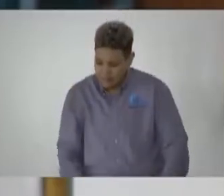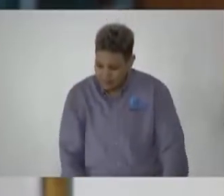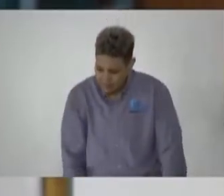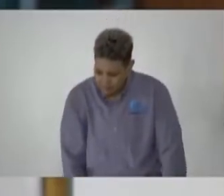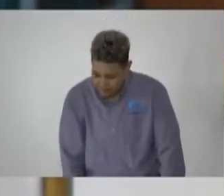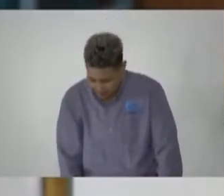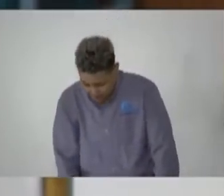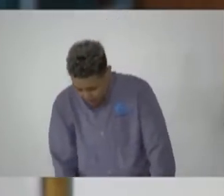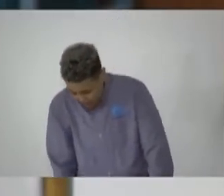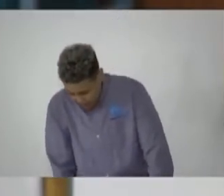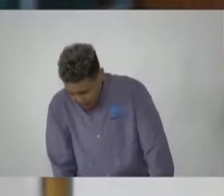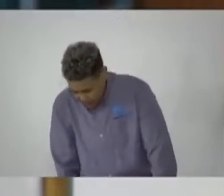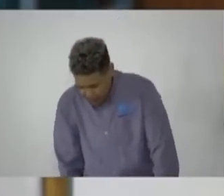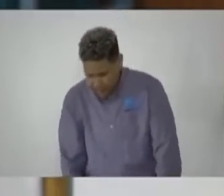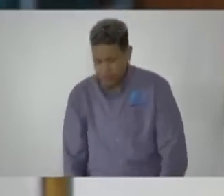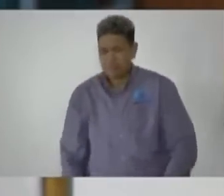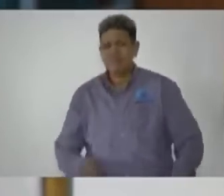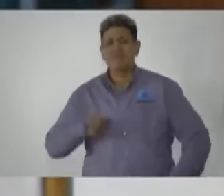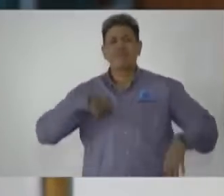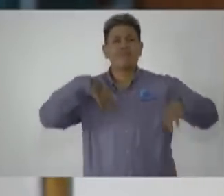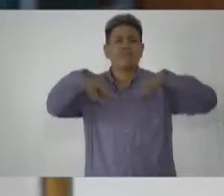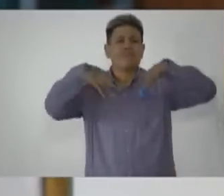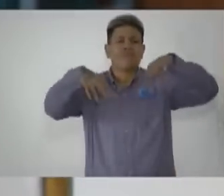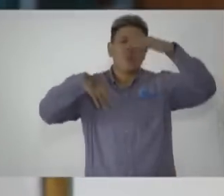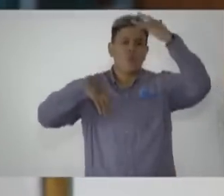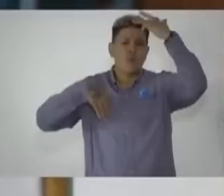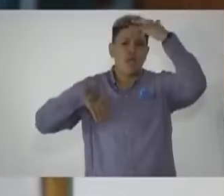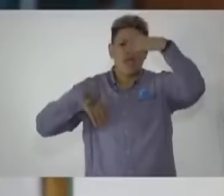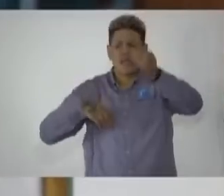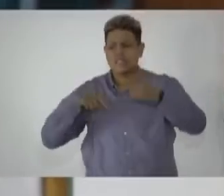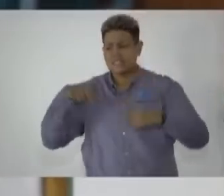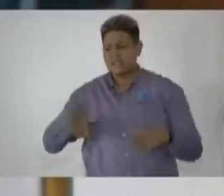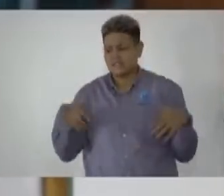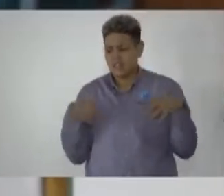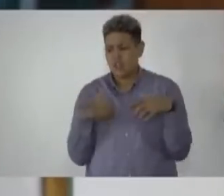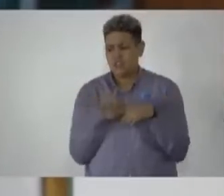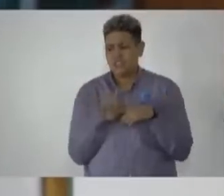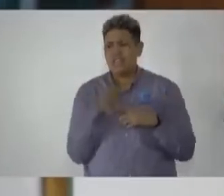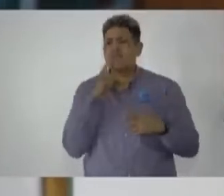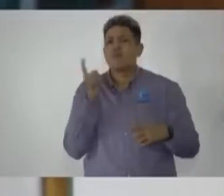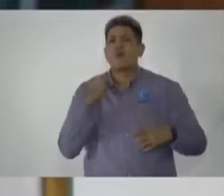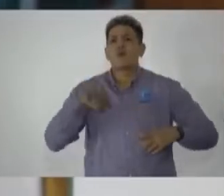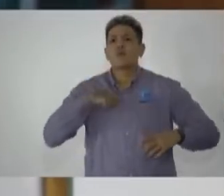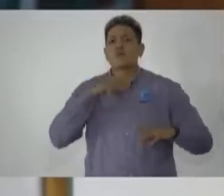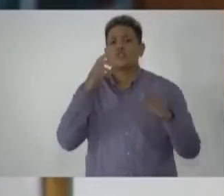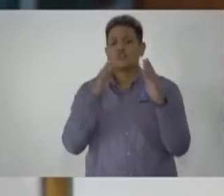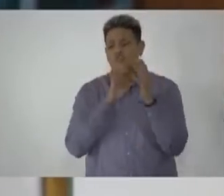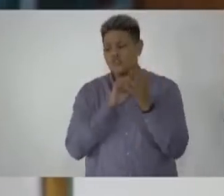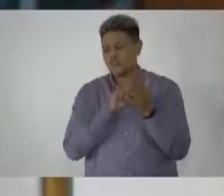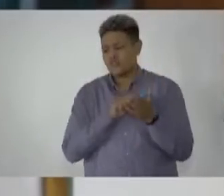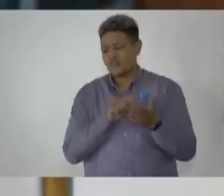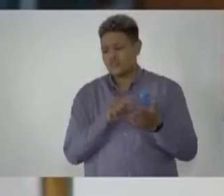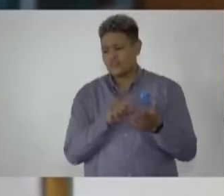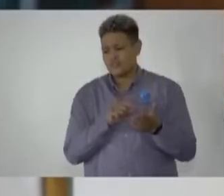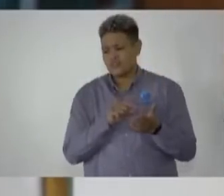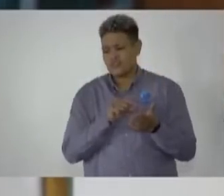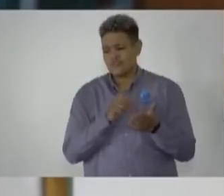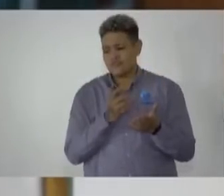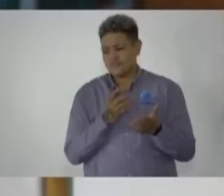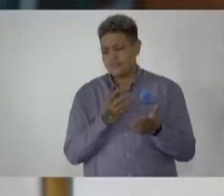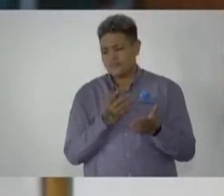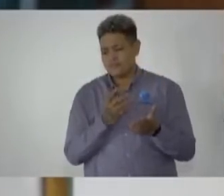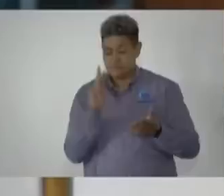And I highlight it because this caucus is one in which the strictures of party